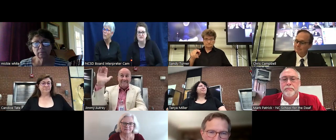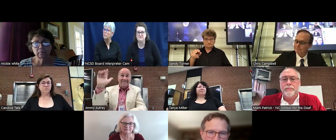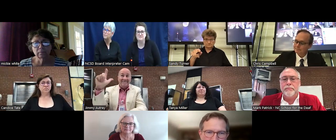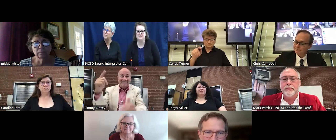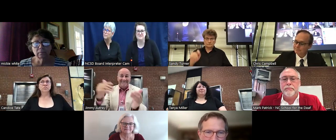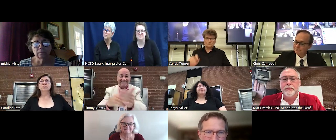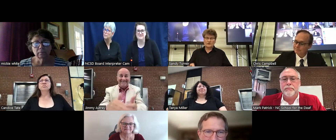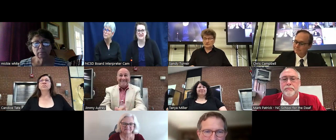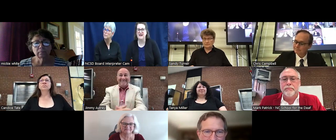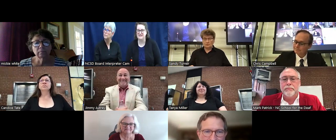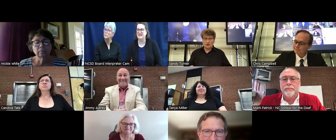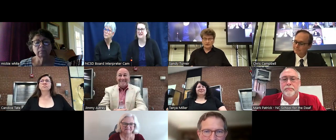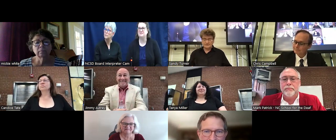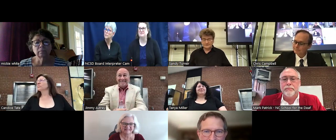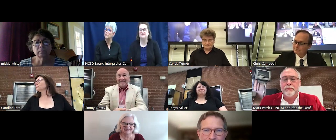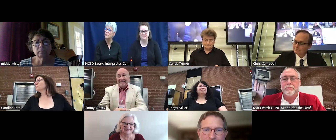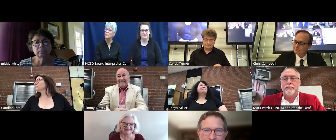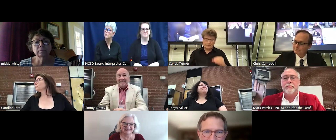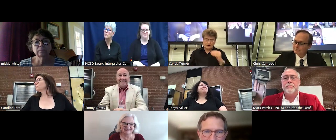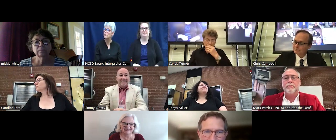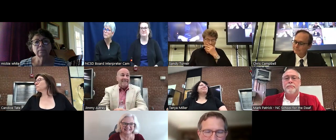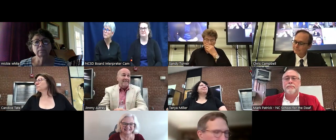Jimmy, Jim- I second.